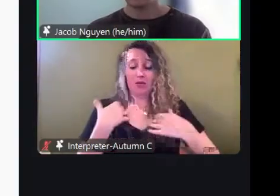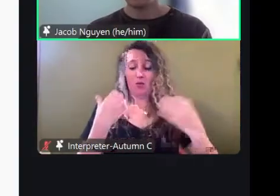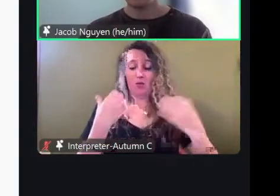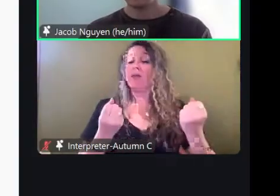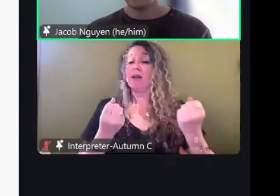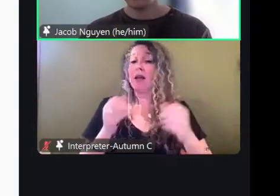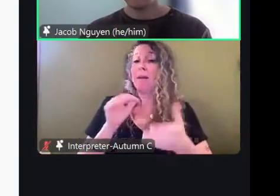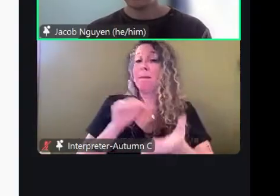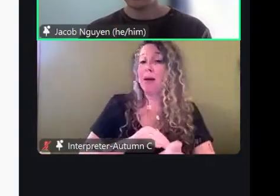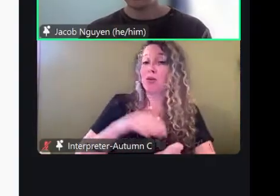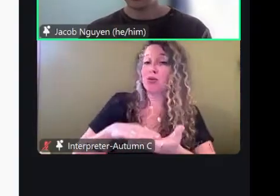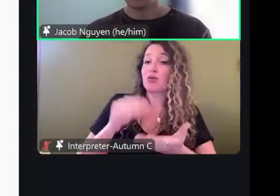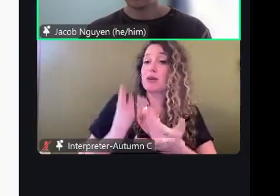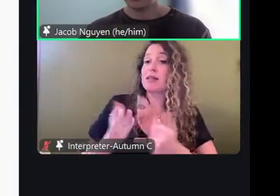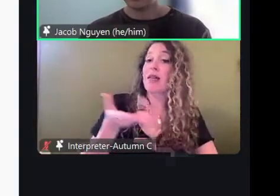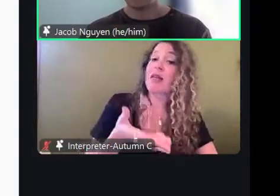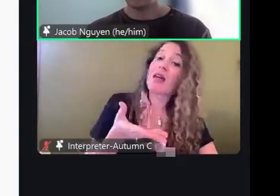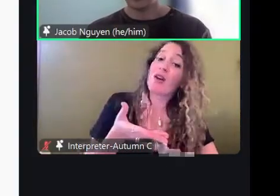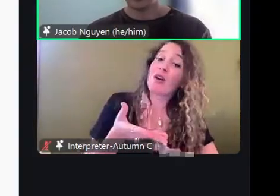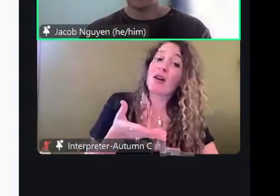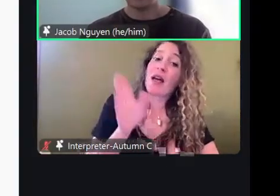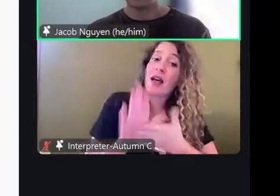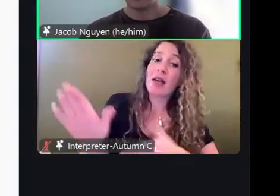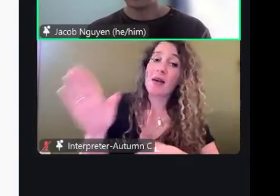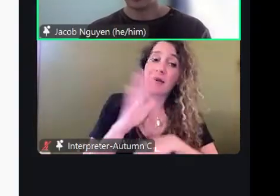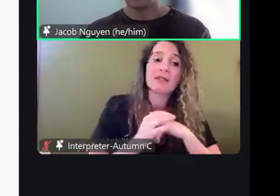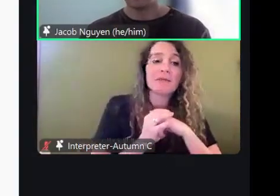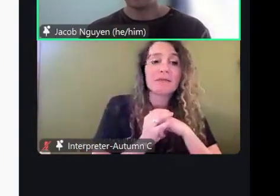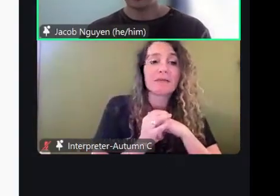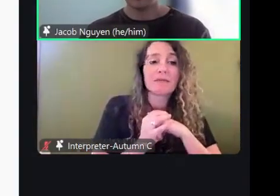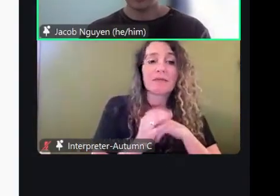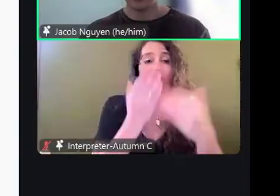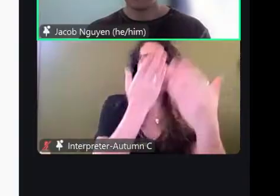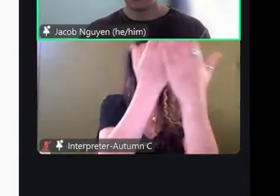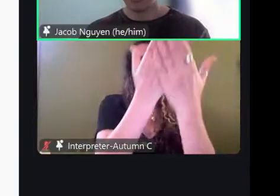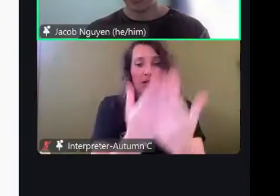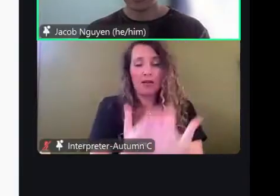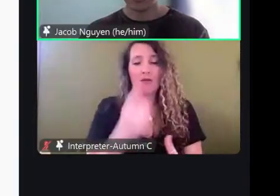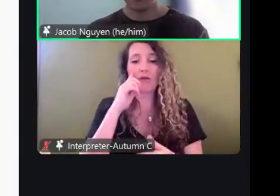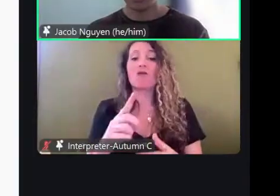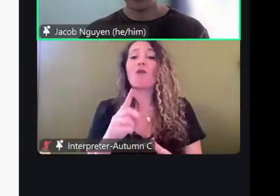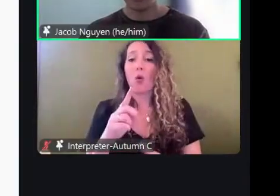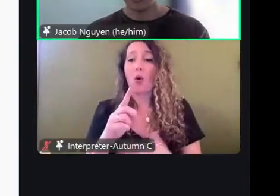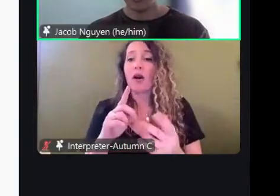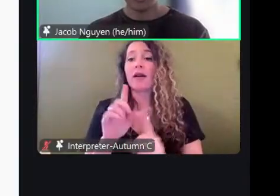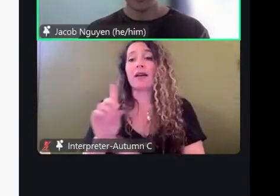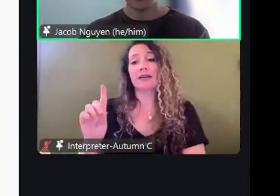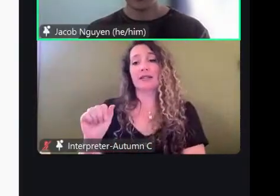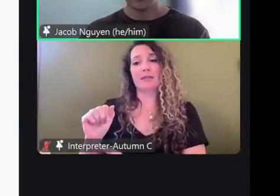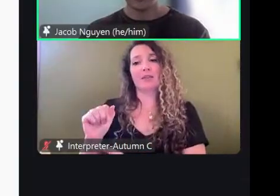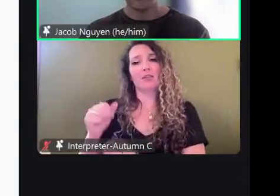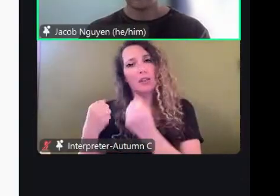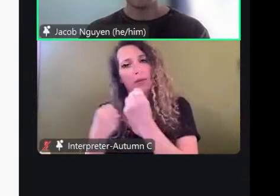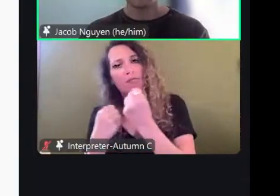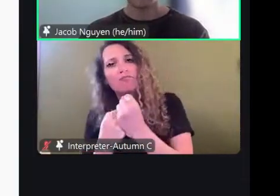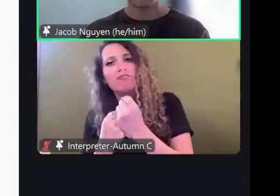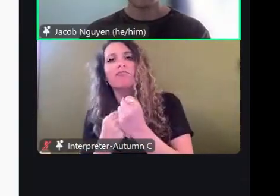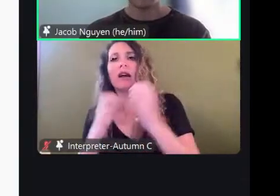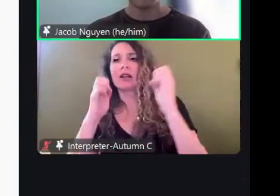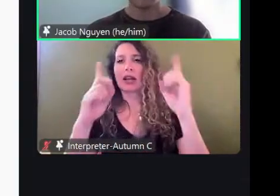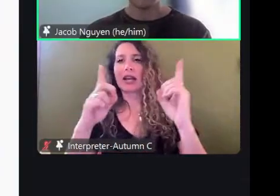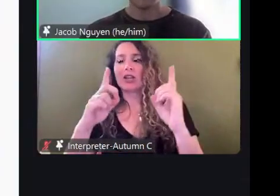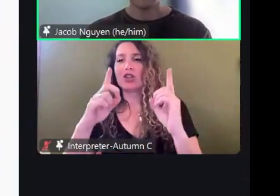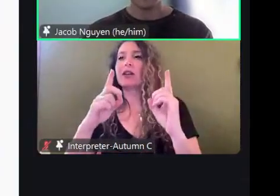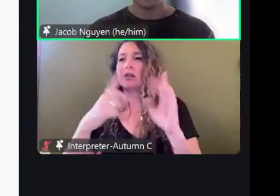campus. So our goal is to provide evidence for a scalable disability affirming mentorship model in medical education.